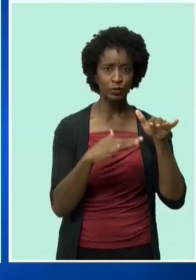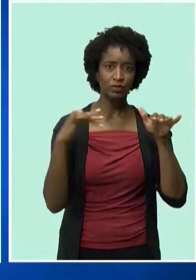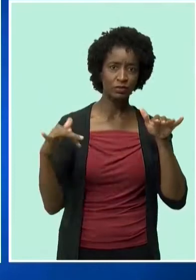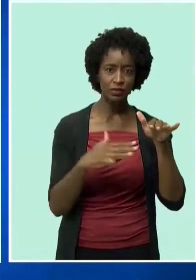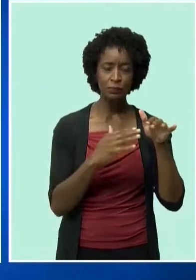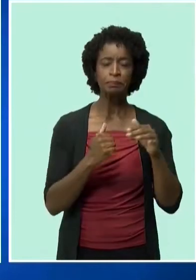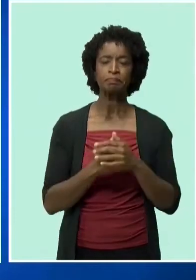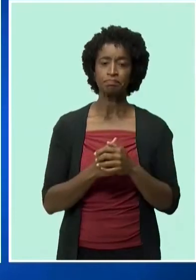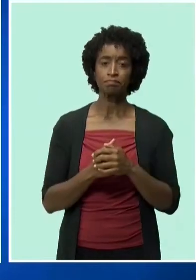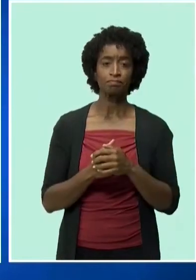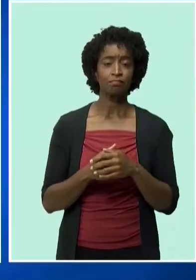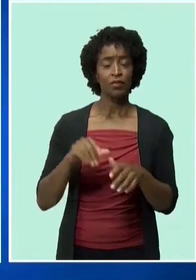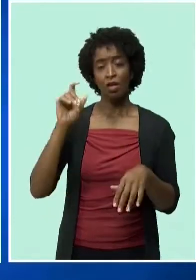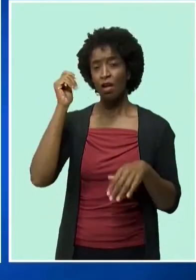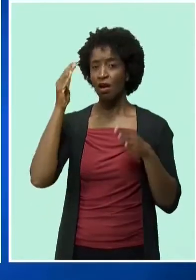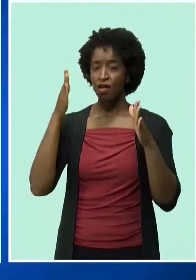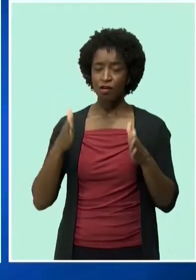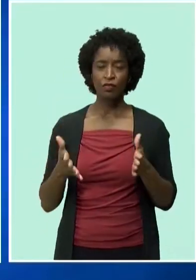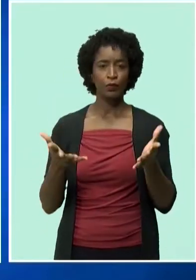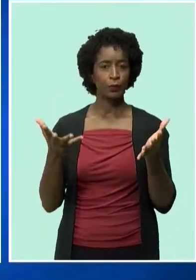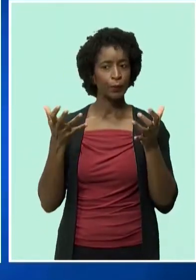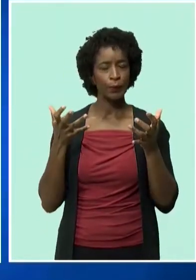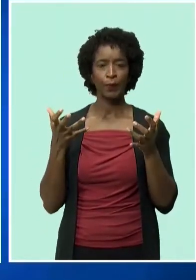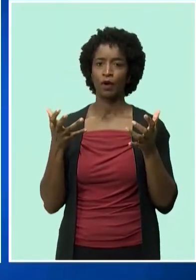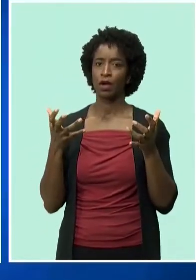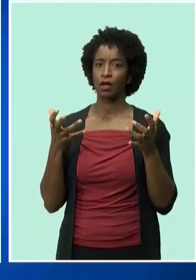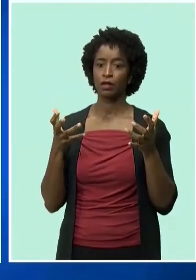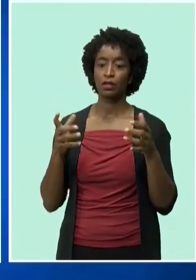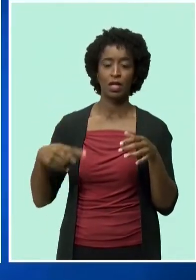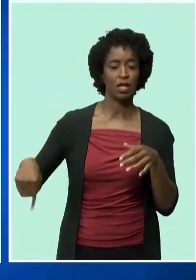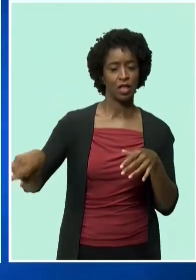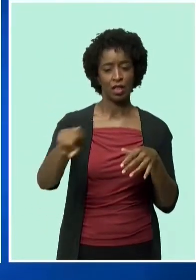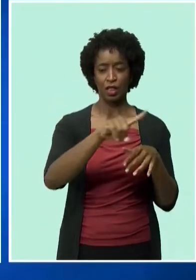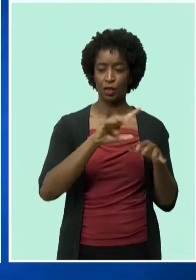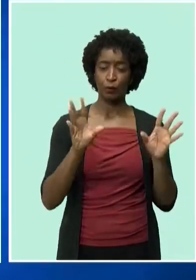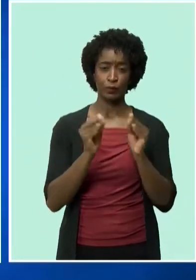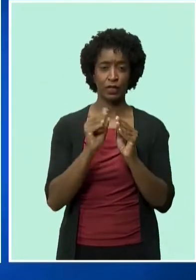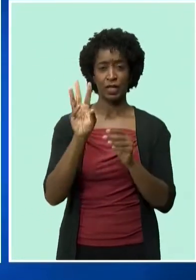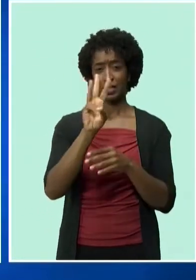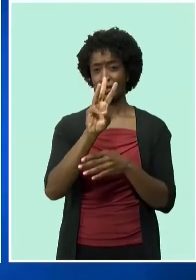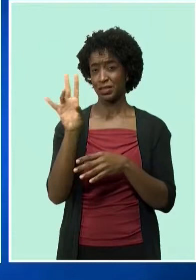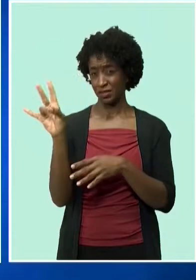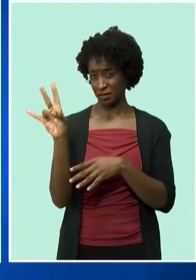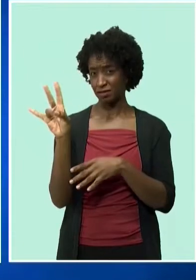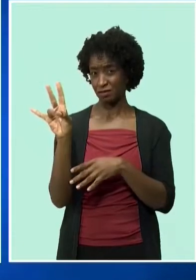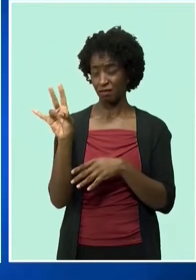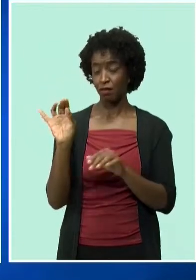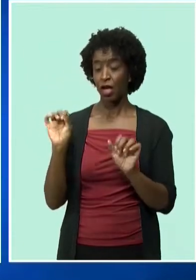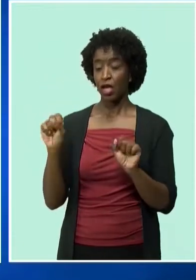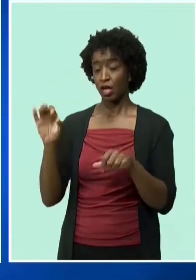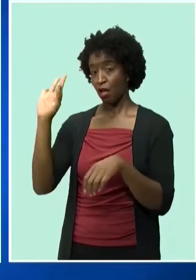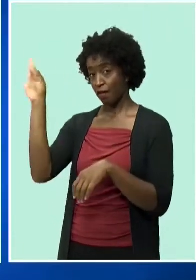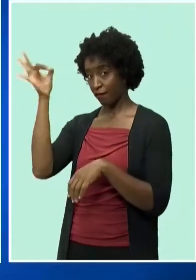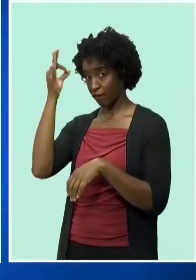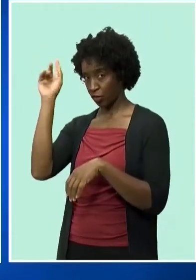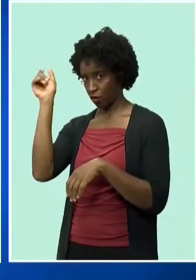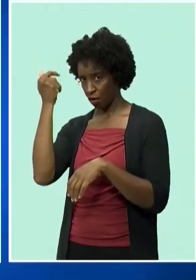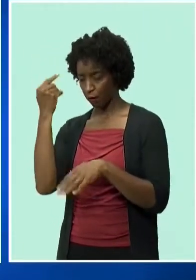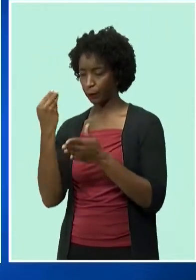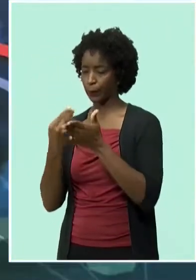major disaster declaration for all 67 counties, which allows the federal government to send funds for